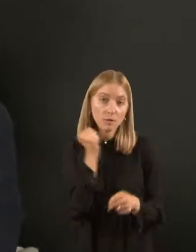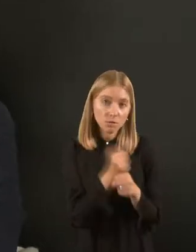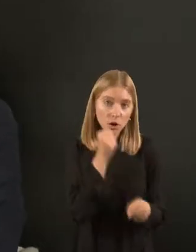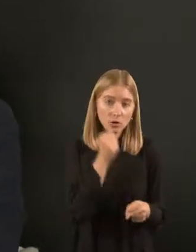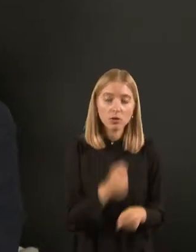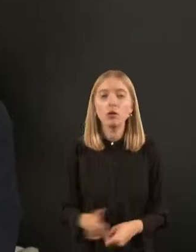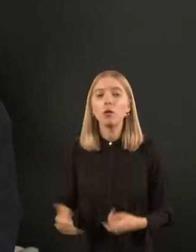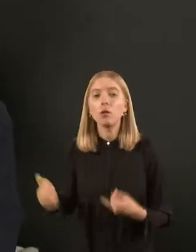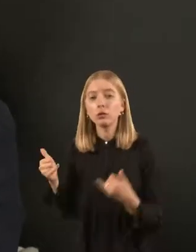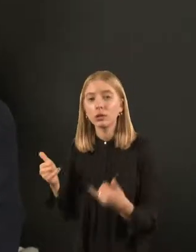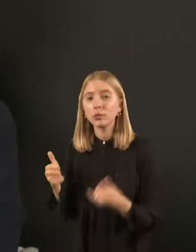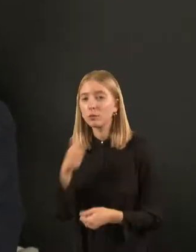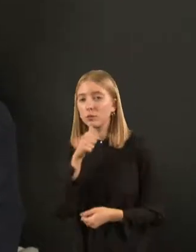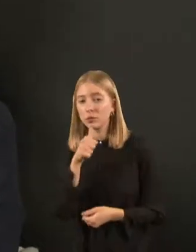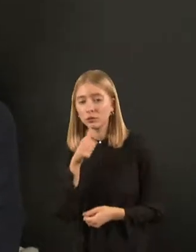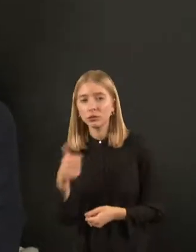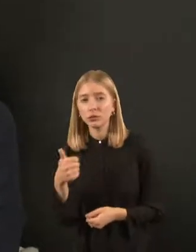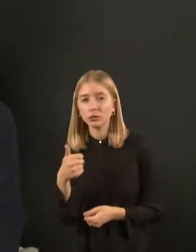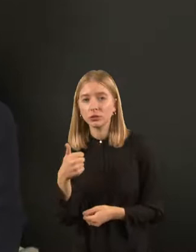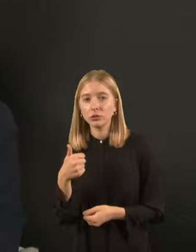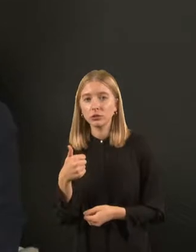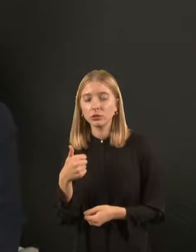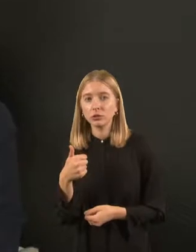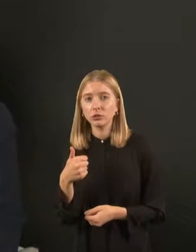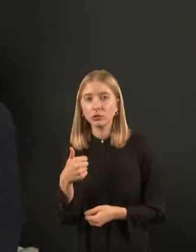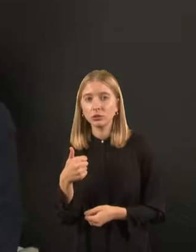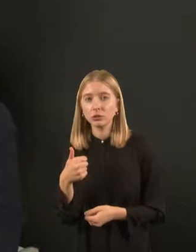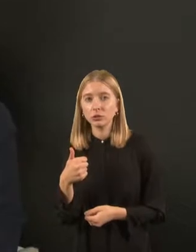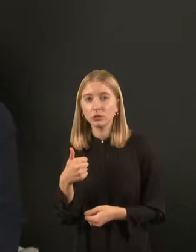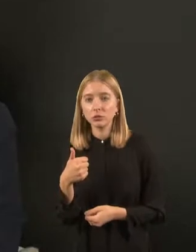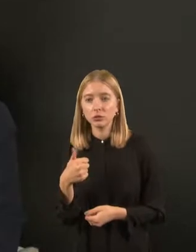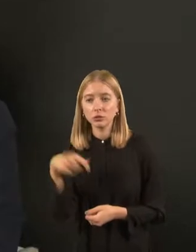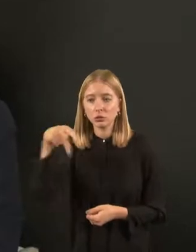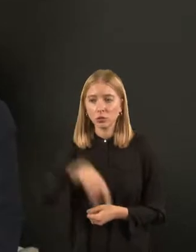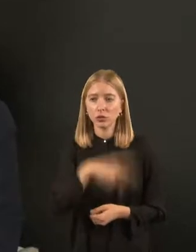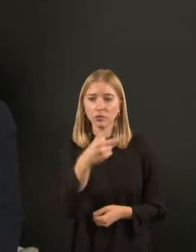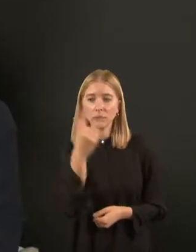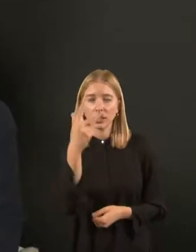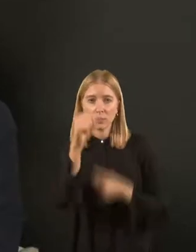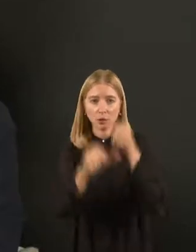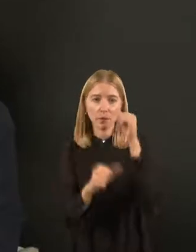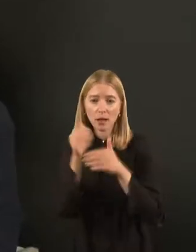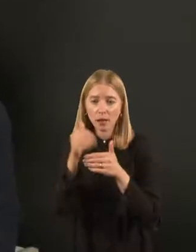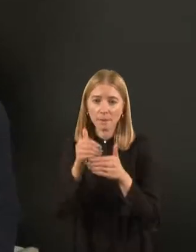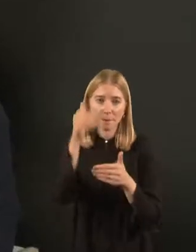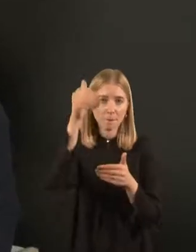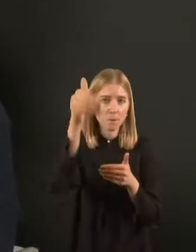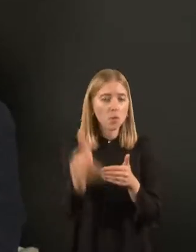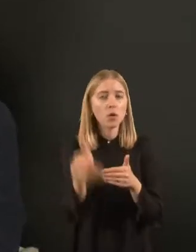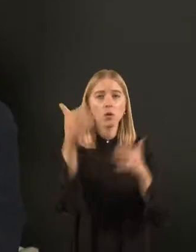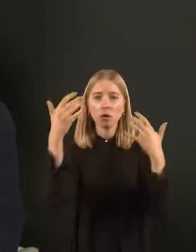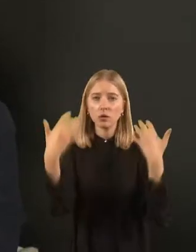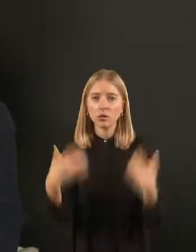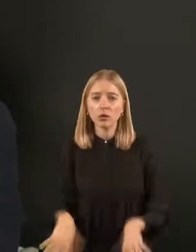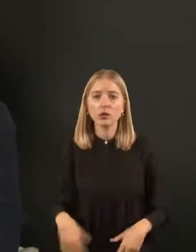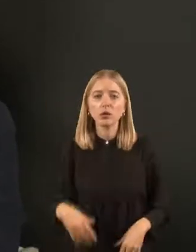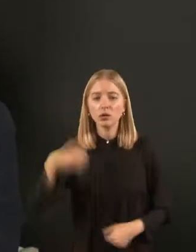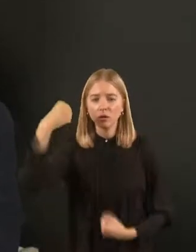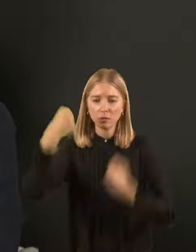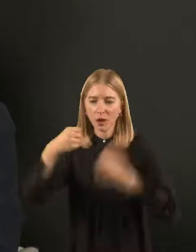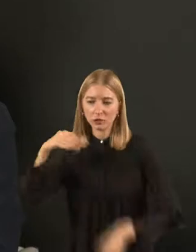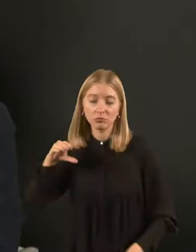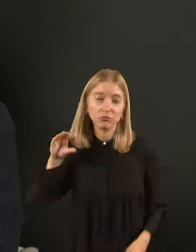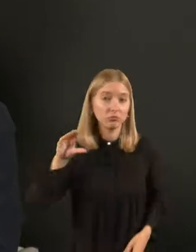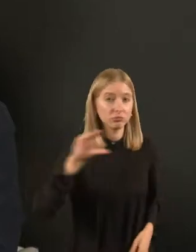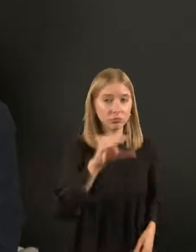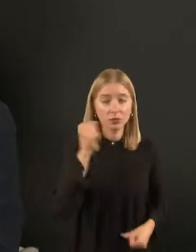goal. We're introducing non-smoking zones, but not only that, we are